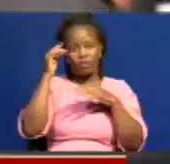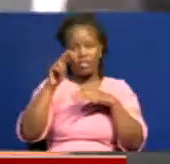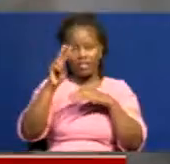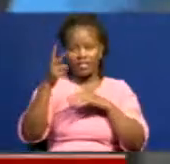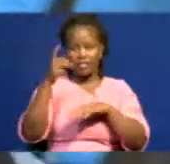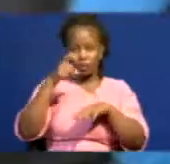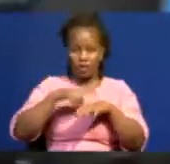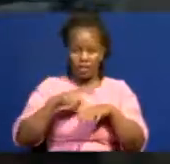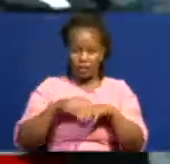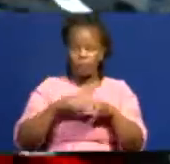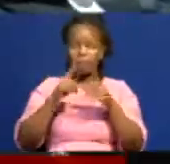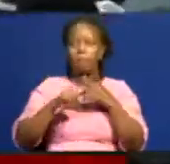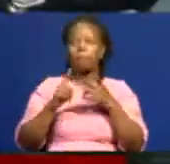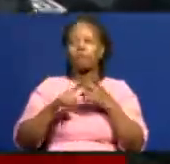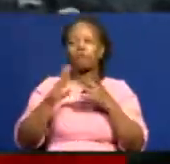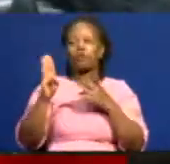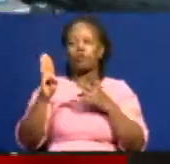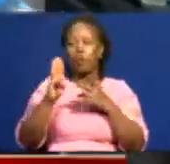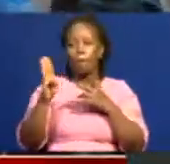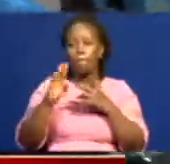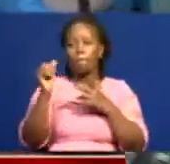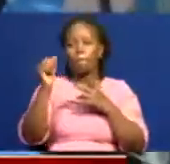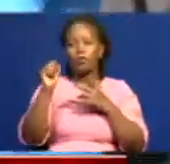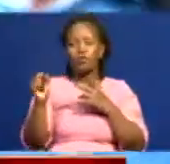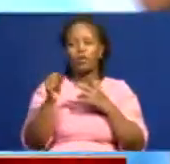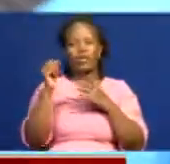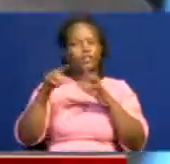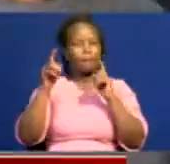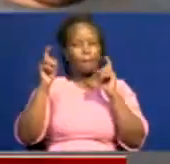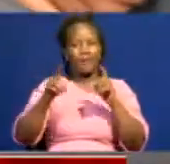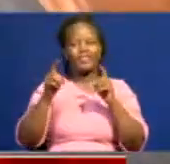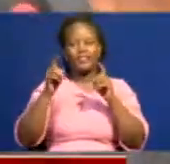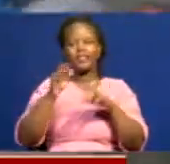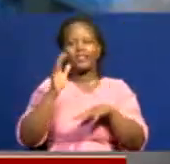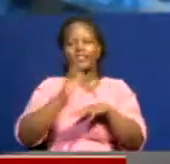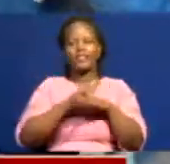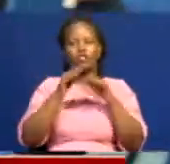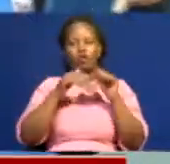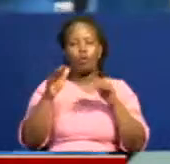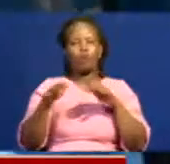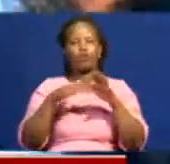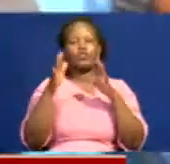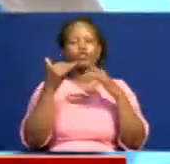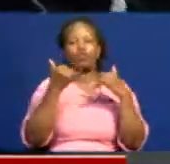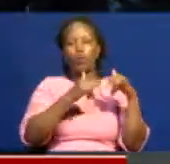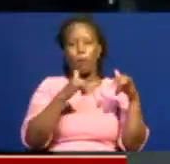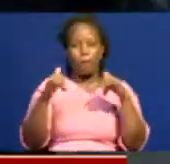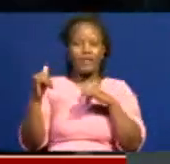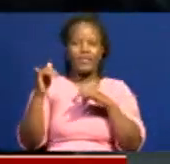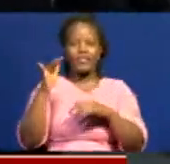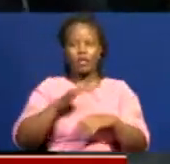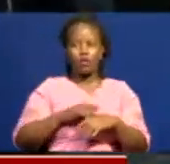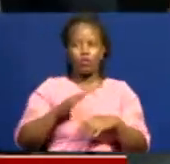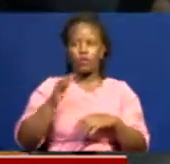And for Botswana, it means that they get back-to-back opportunities to play at the Women's